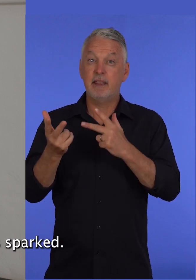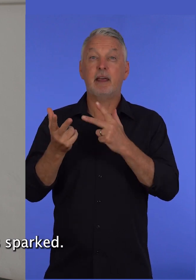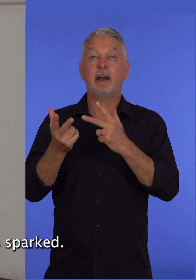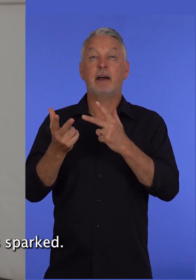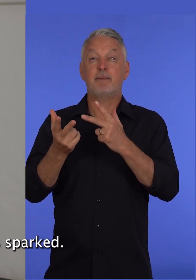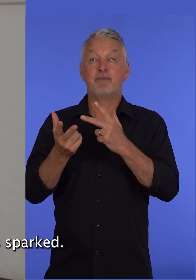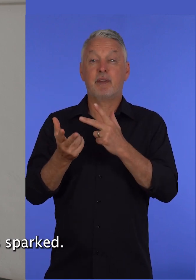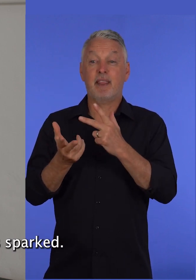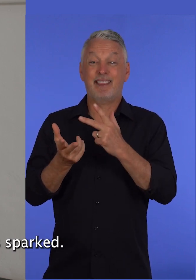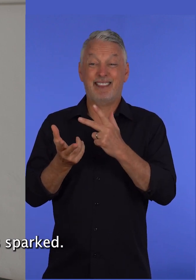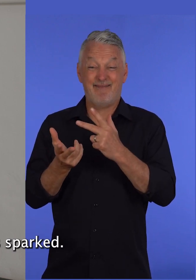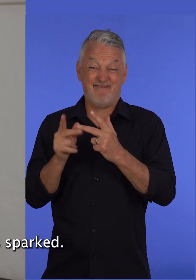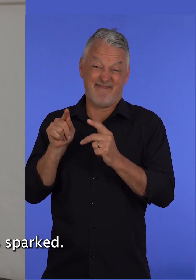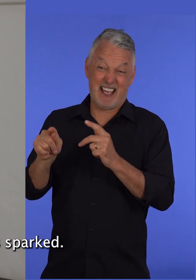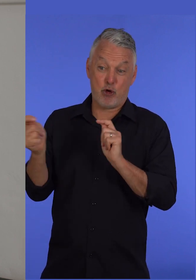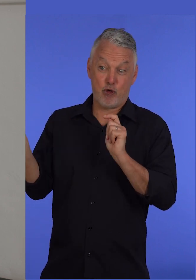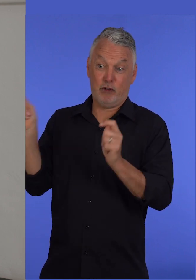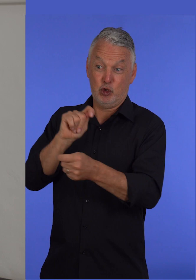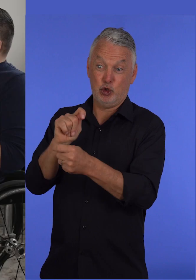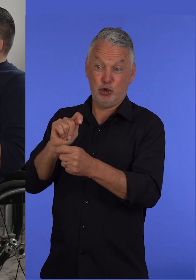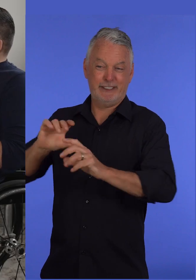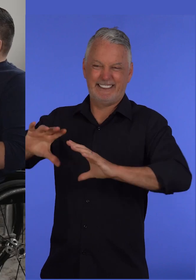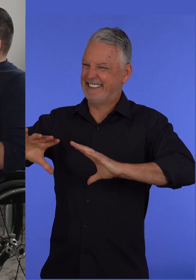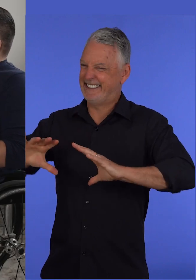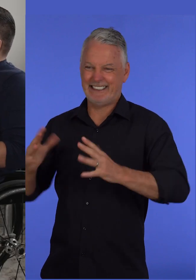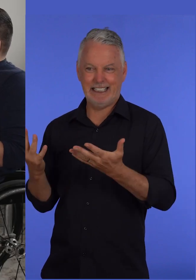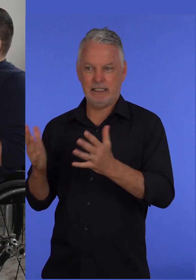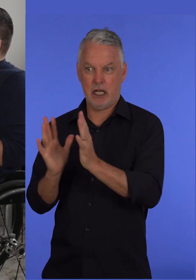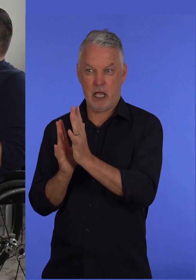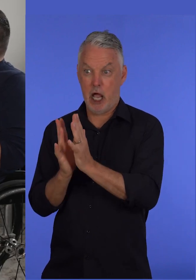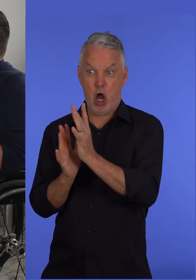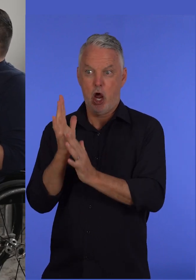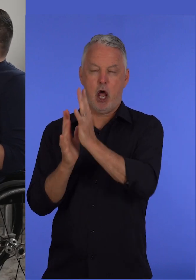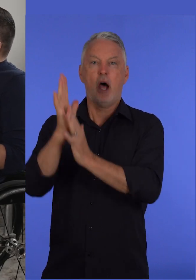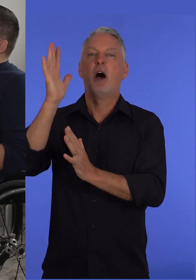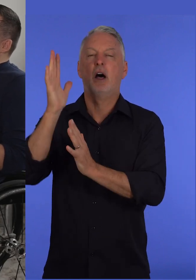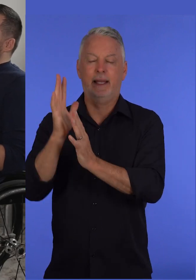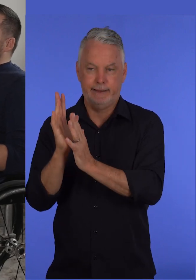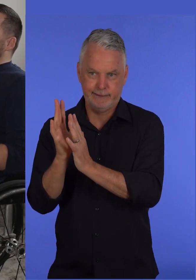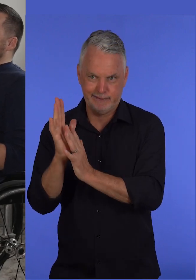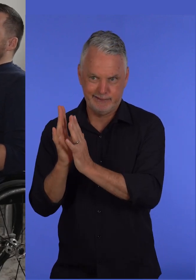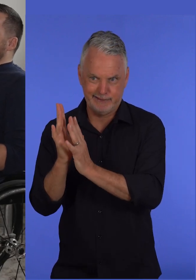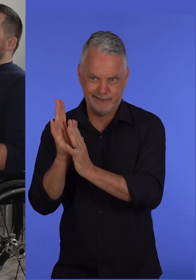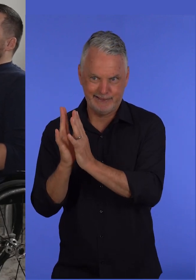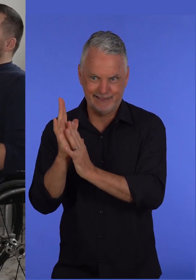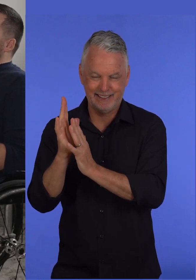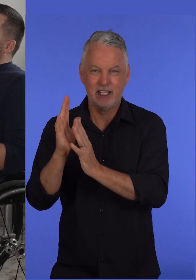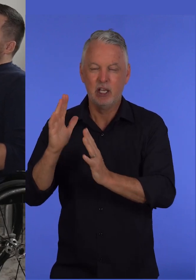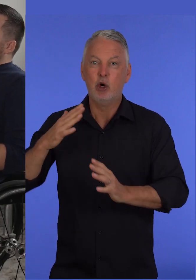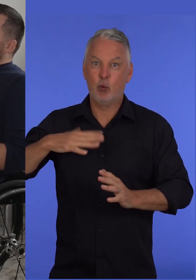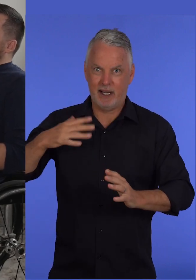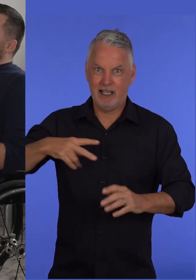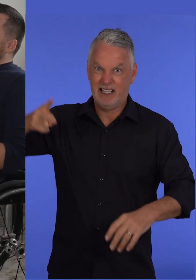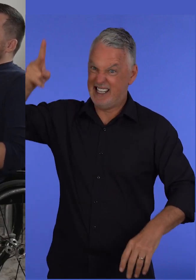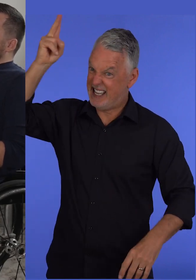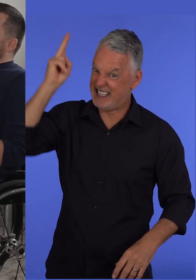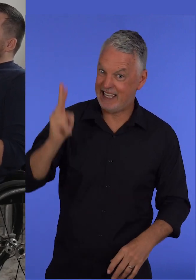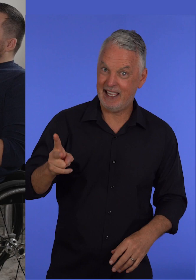other revolutions sparked. We need to go again, right? Like, we need to go again and make sure